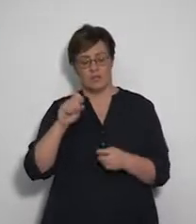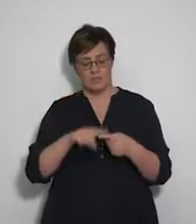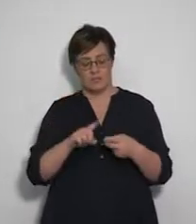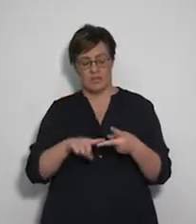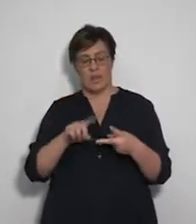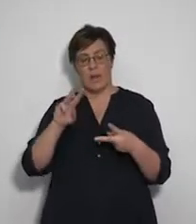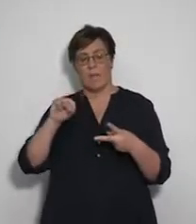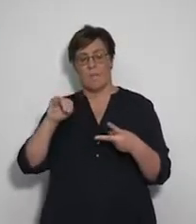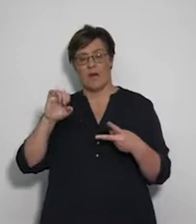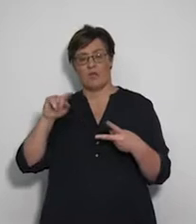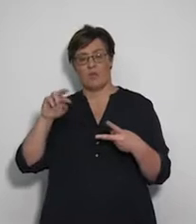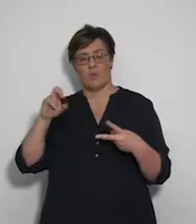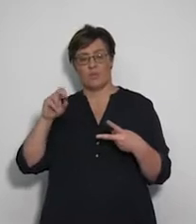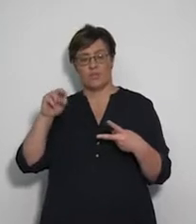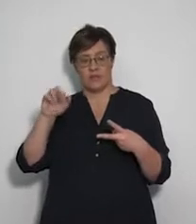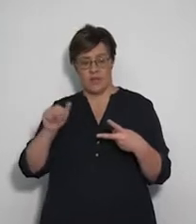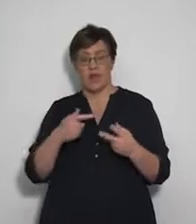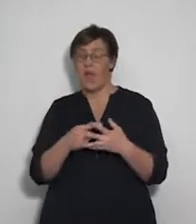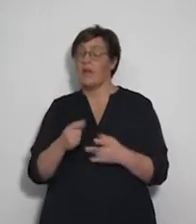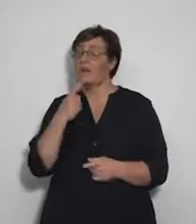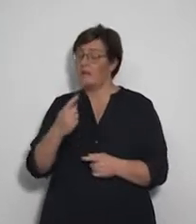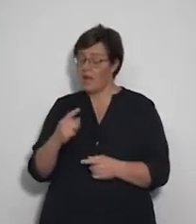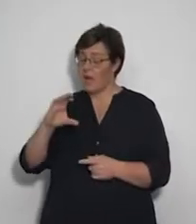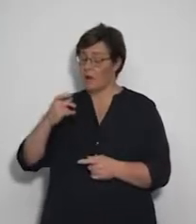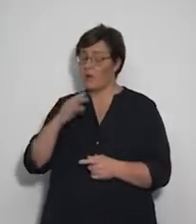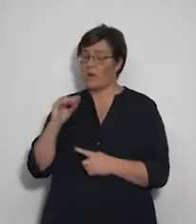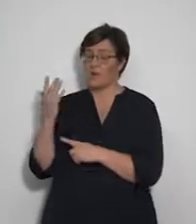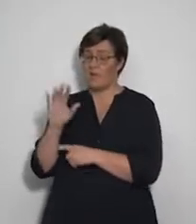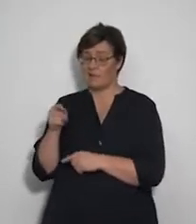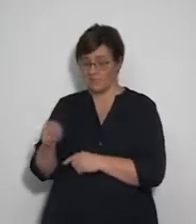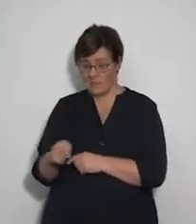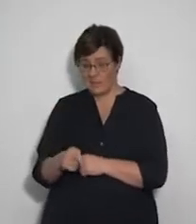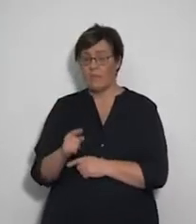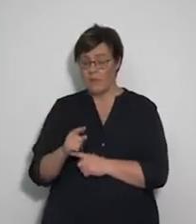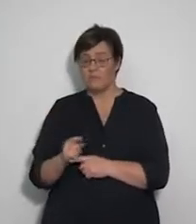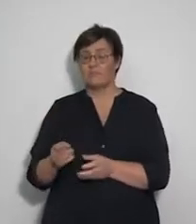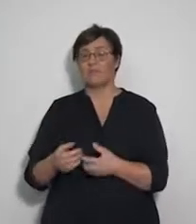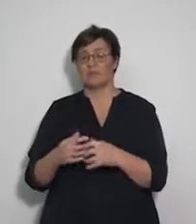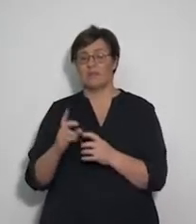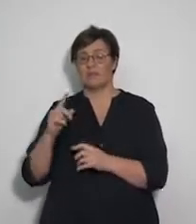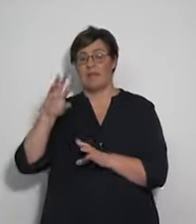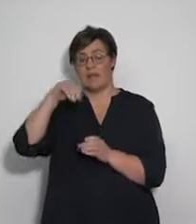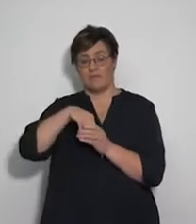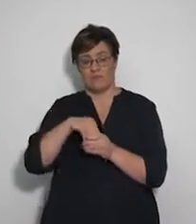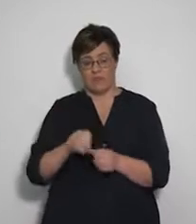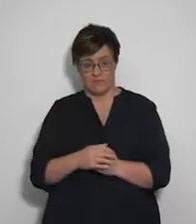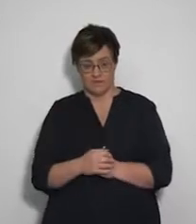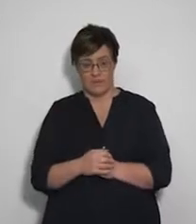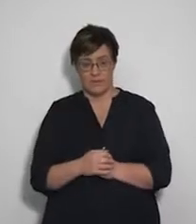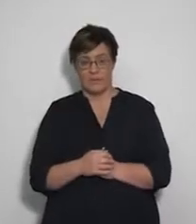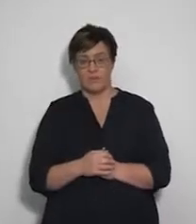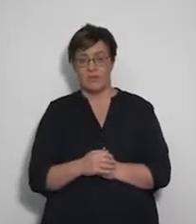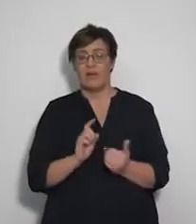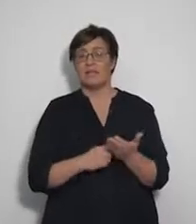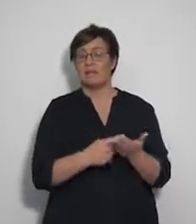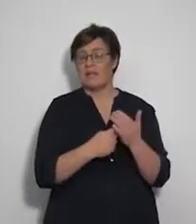mitochondria, and make special emphasis of the chloroplast in plant cells as an organelle that contains DNA. Then in terms